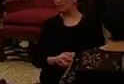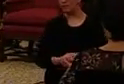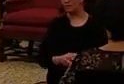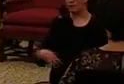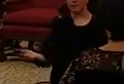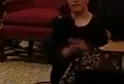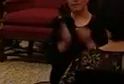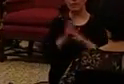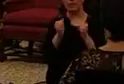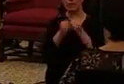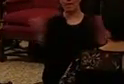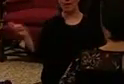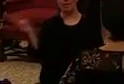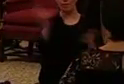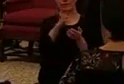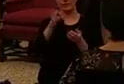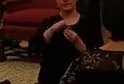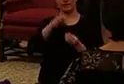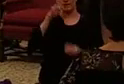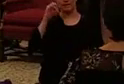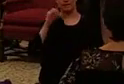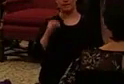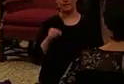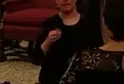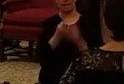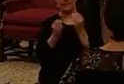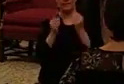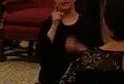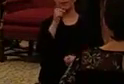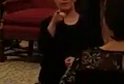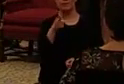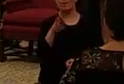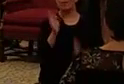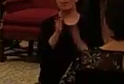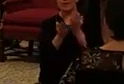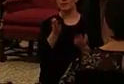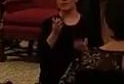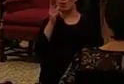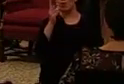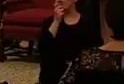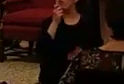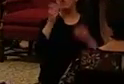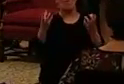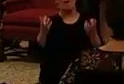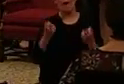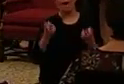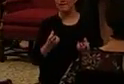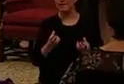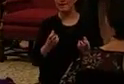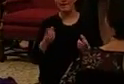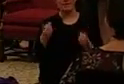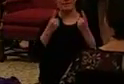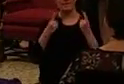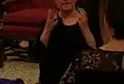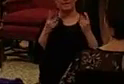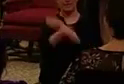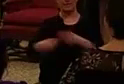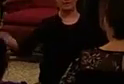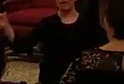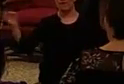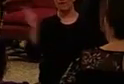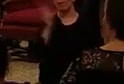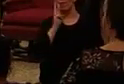You're here tonight without the Holy Ghost. It's for you. The Bible says, whosoever will, let him come and take